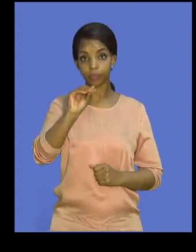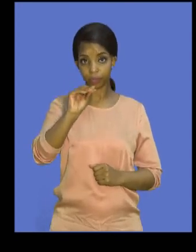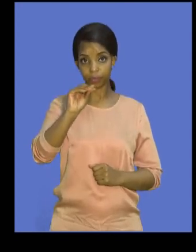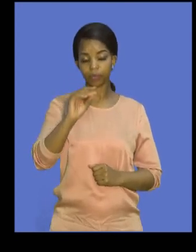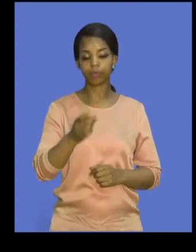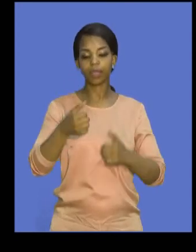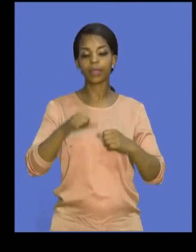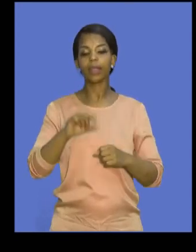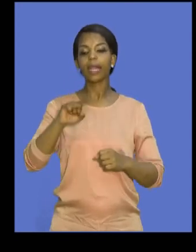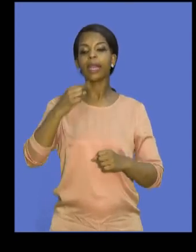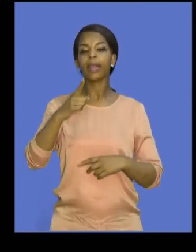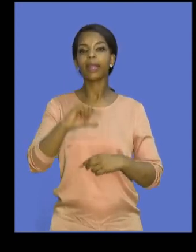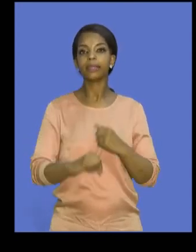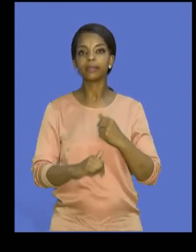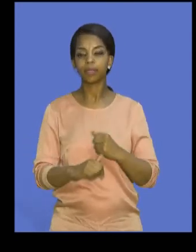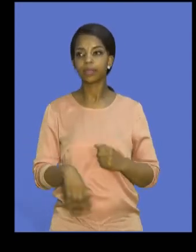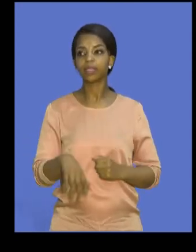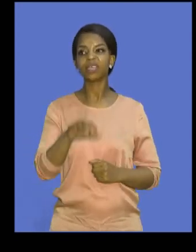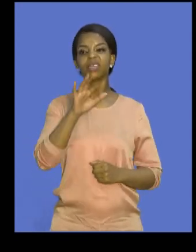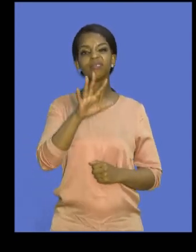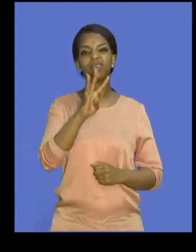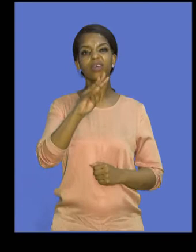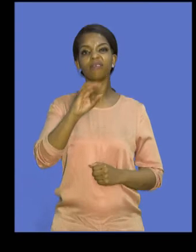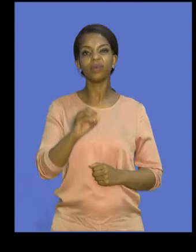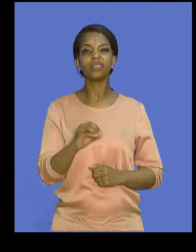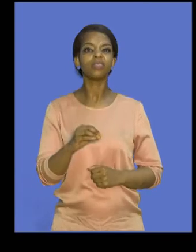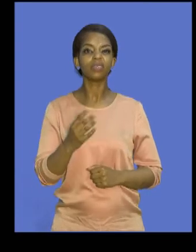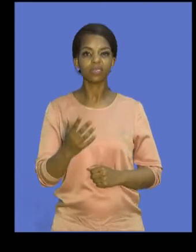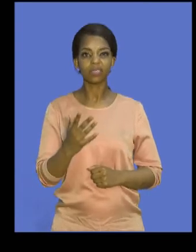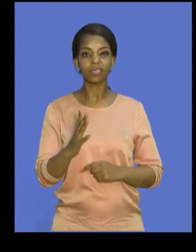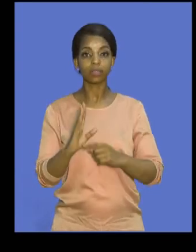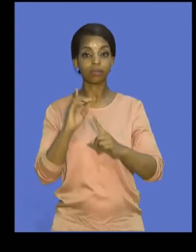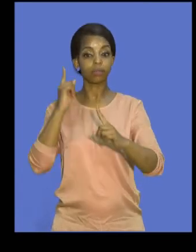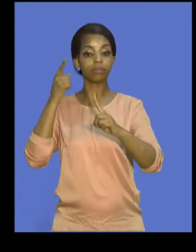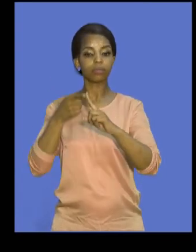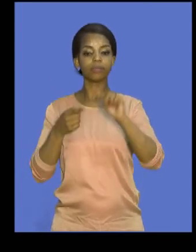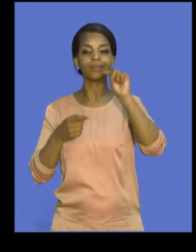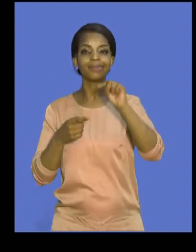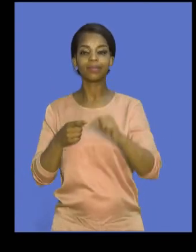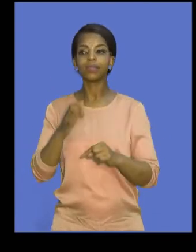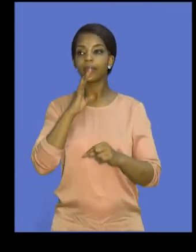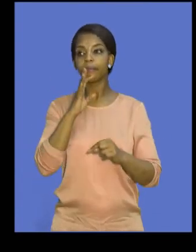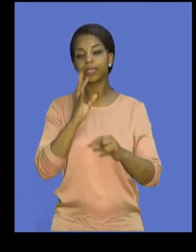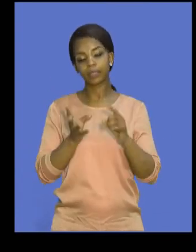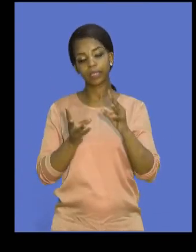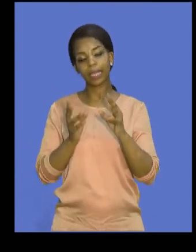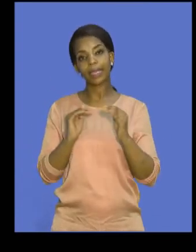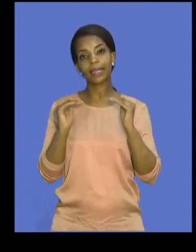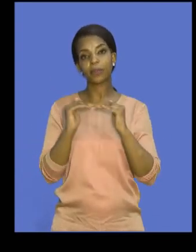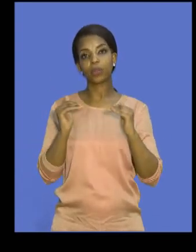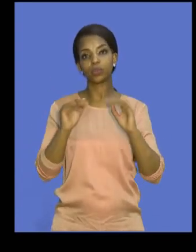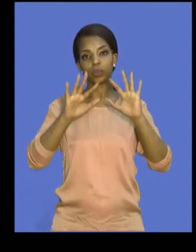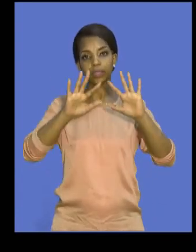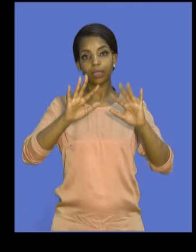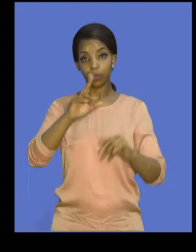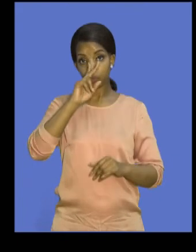40 over 4, which is then equals to 10, as you saw with the previous example on the